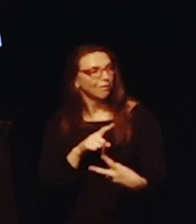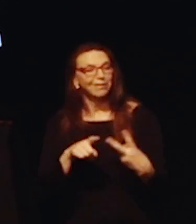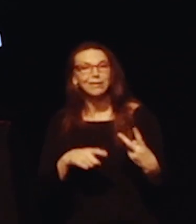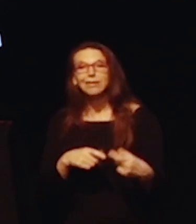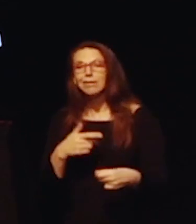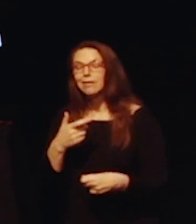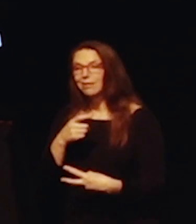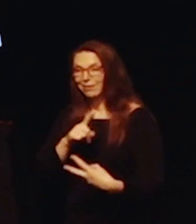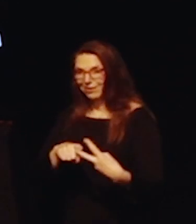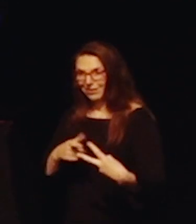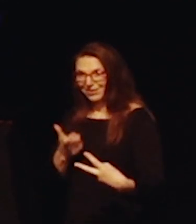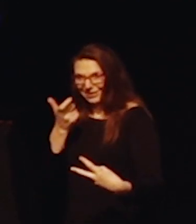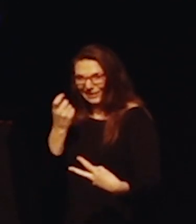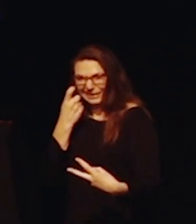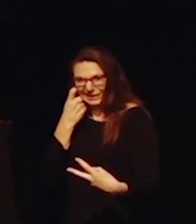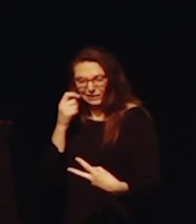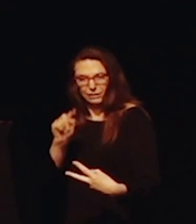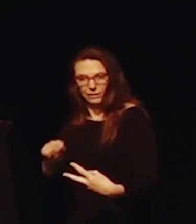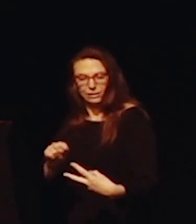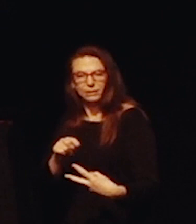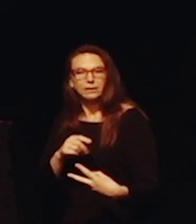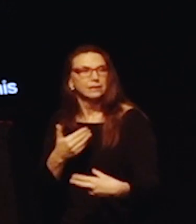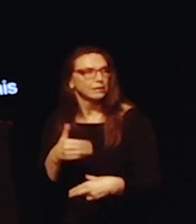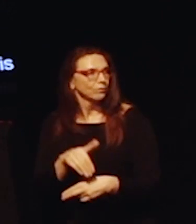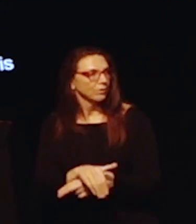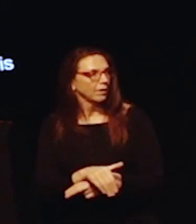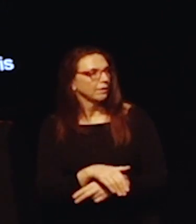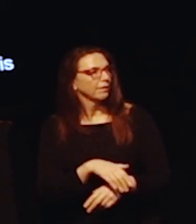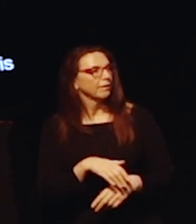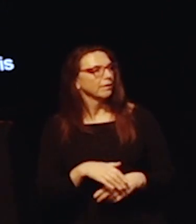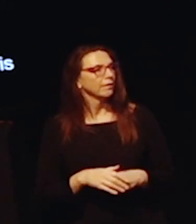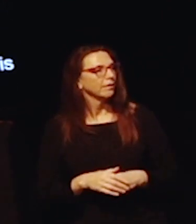There are two different versions of this film, the one we saw here tonight,